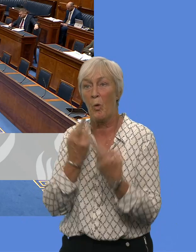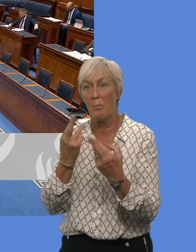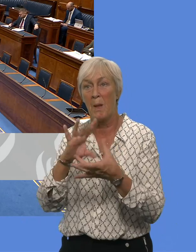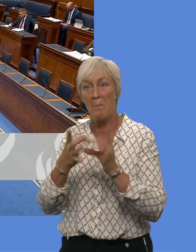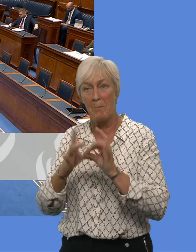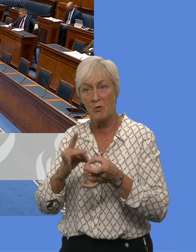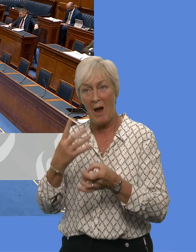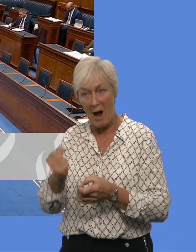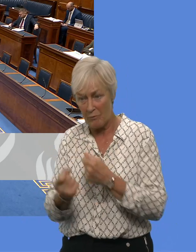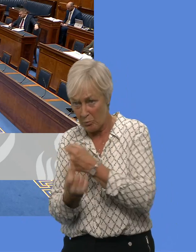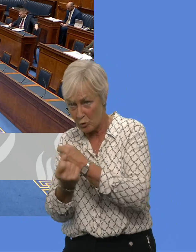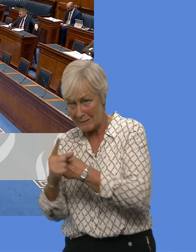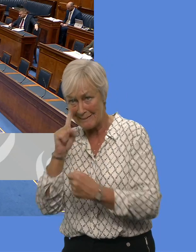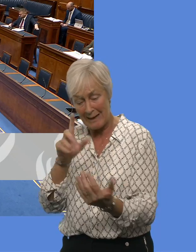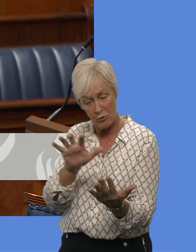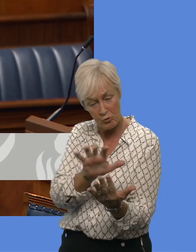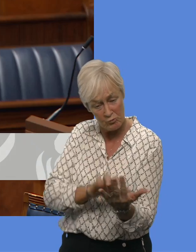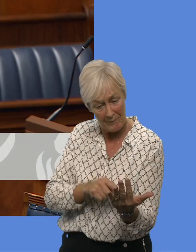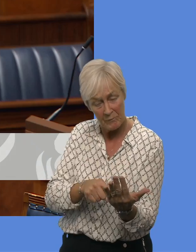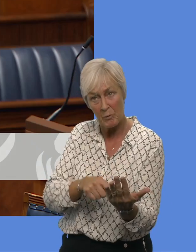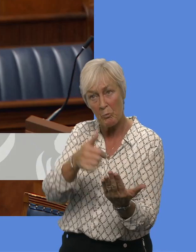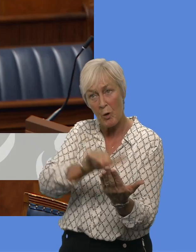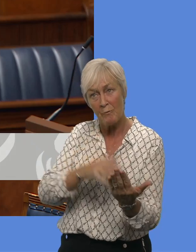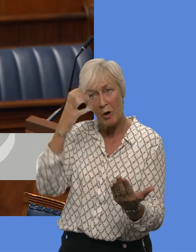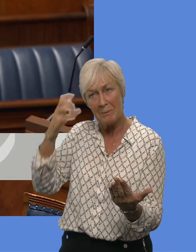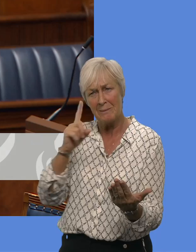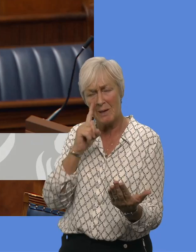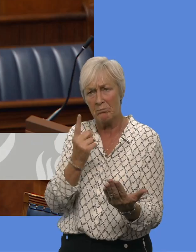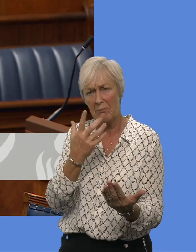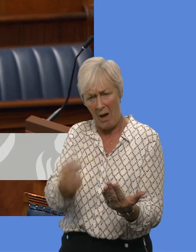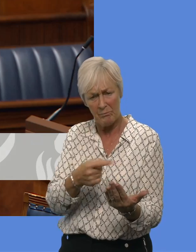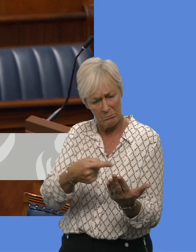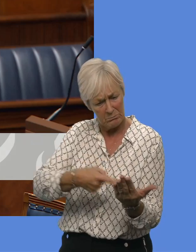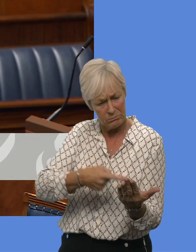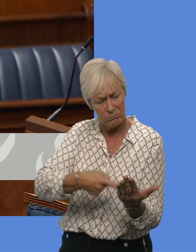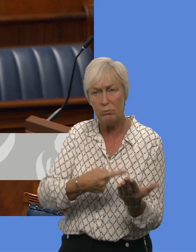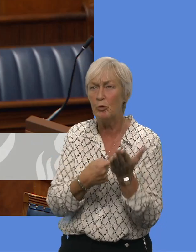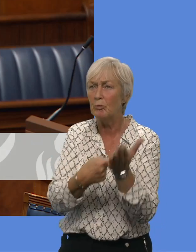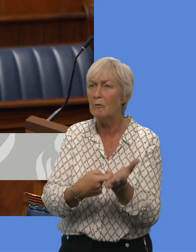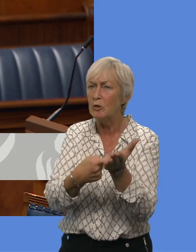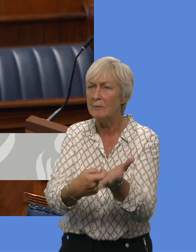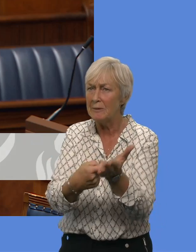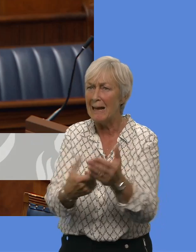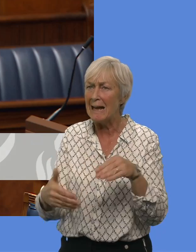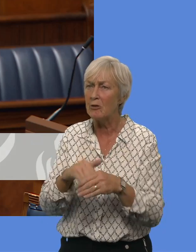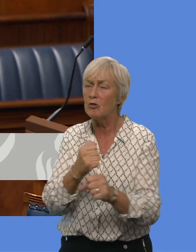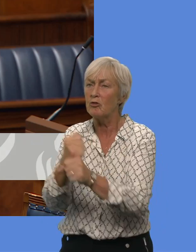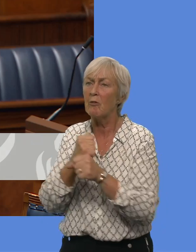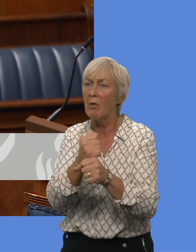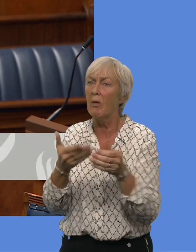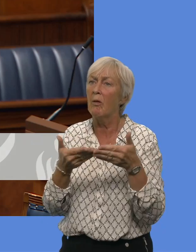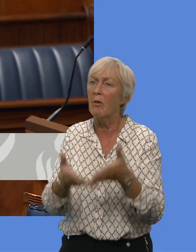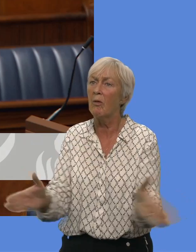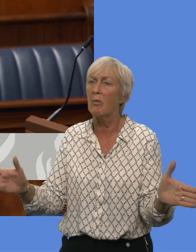the opportunity to take a look at the draft programme for government. They will see that there's a number of references. I think in the general sense, of course,